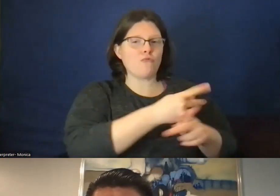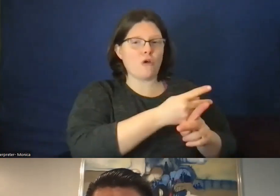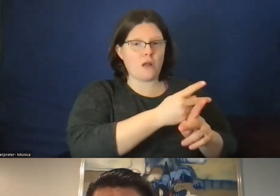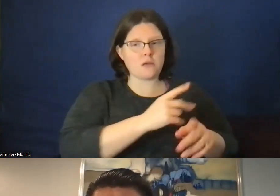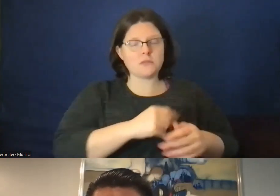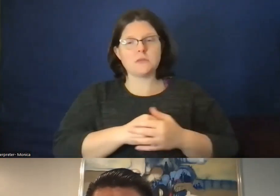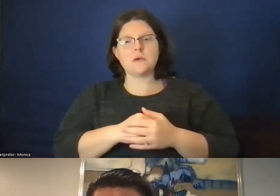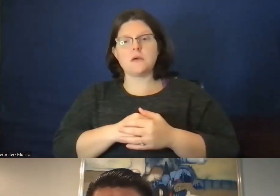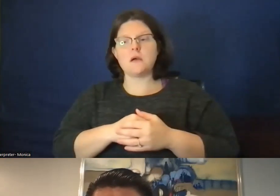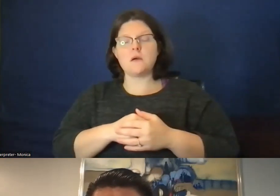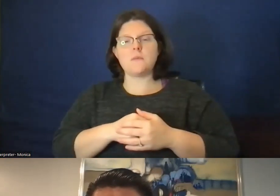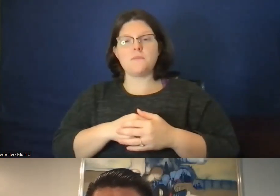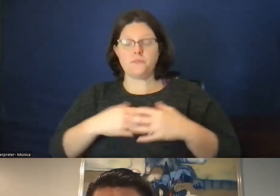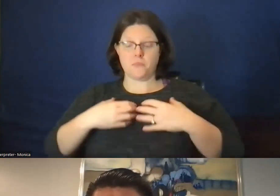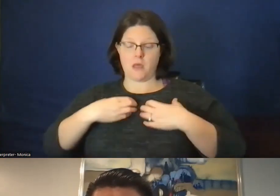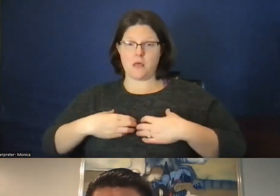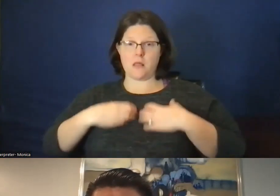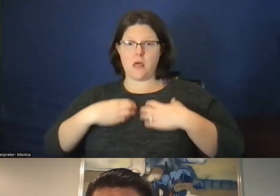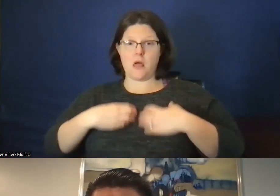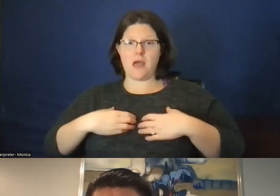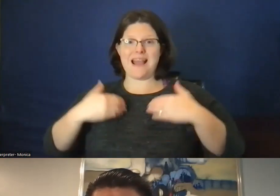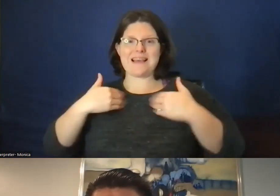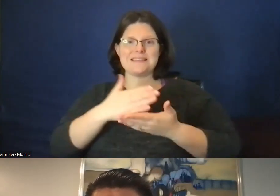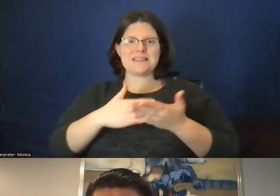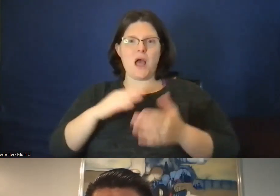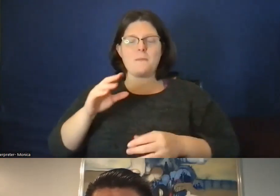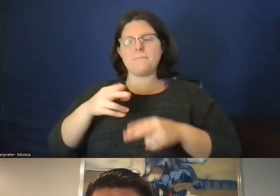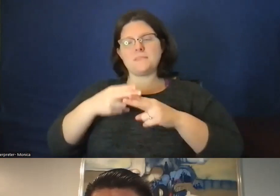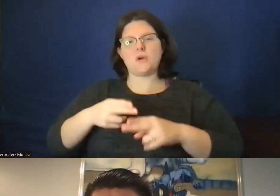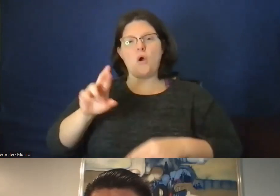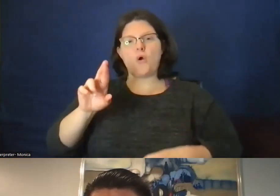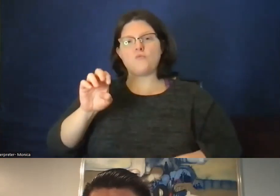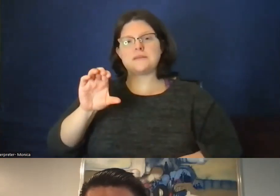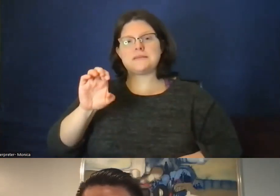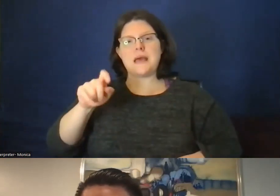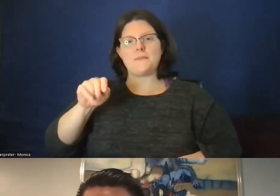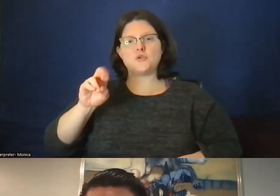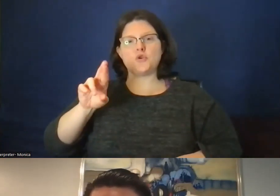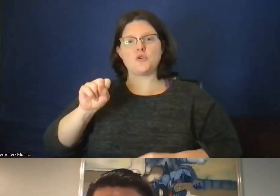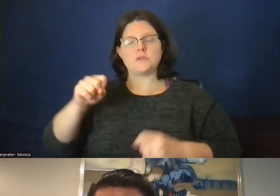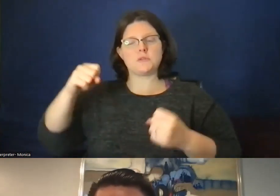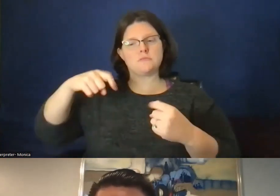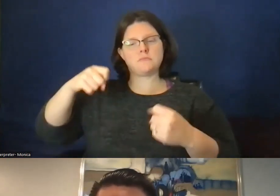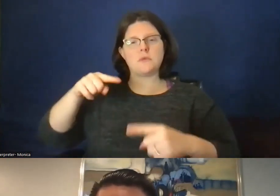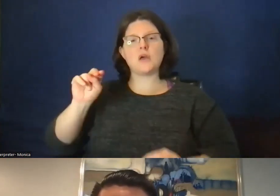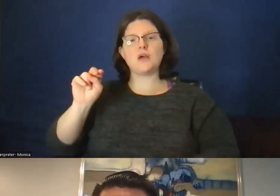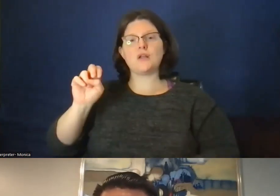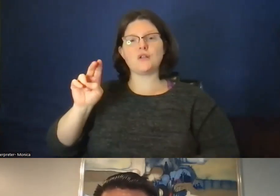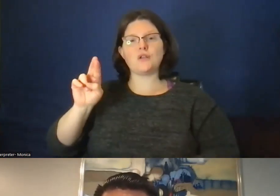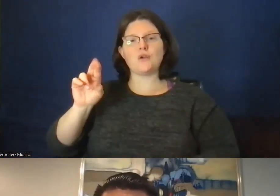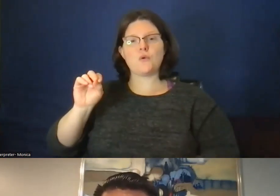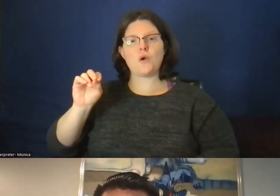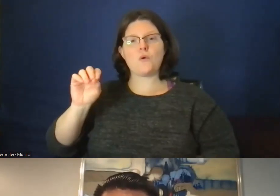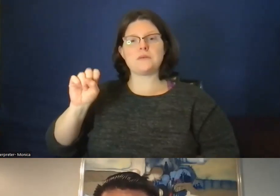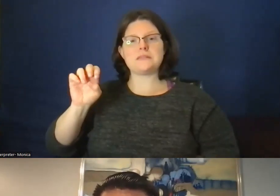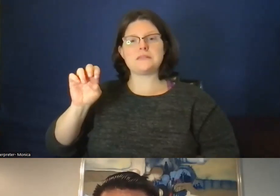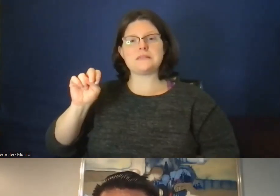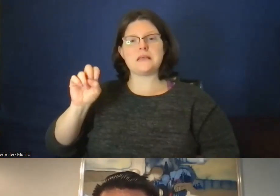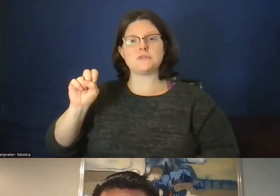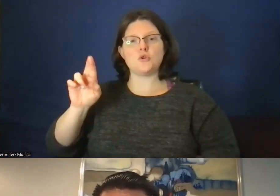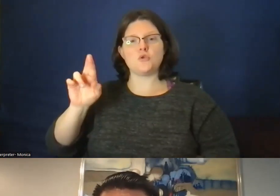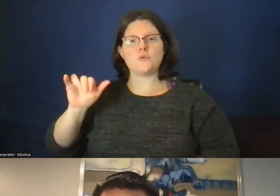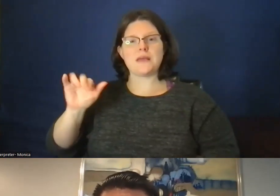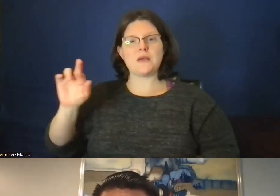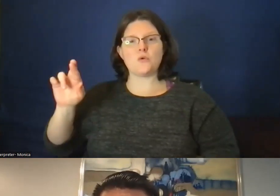the lung has some receptors we call as neurosensory receptors, and they give signal